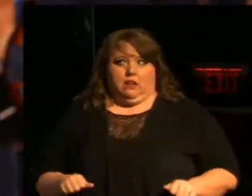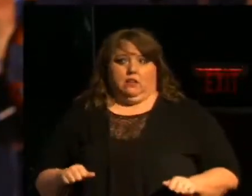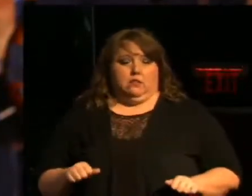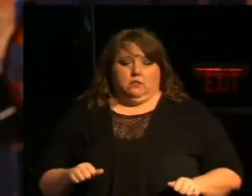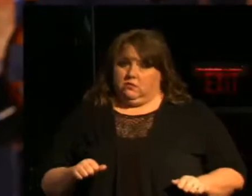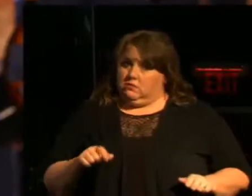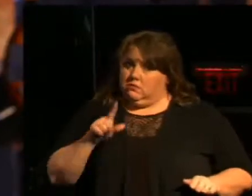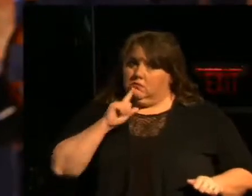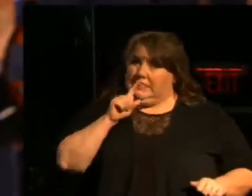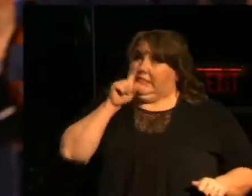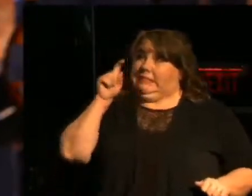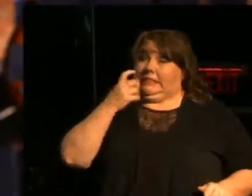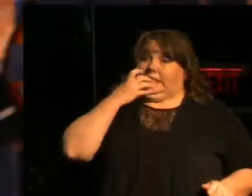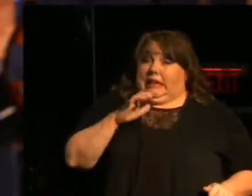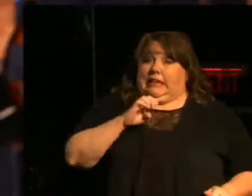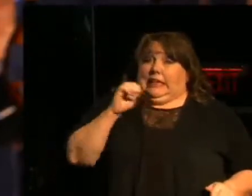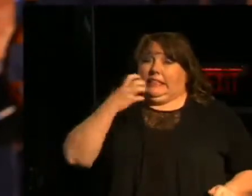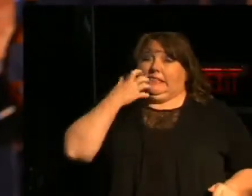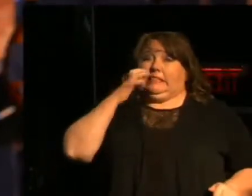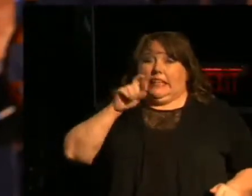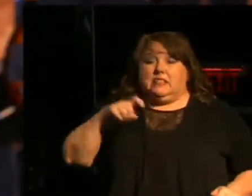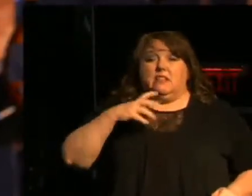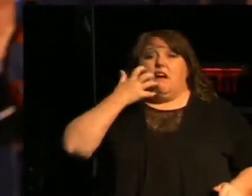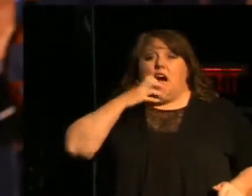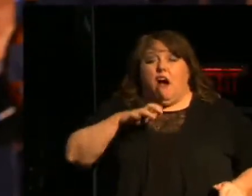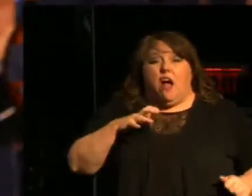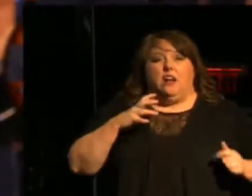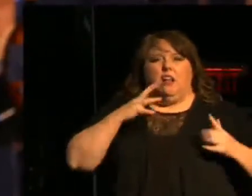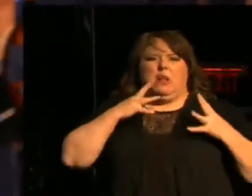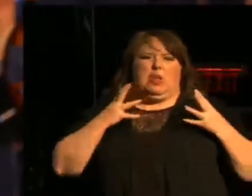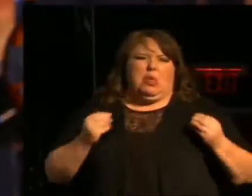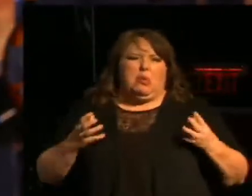Prince of Peace, and of course, heaven.